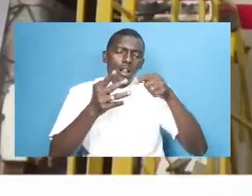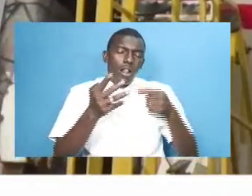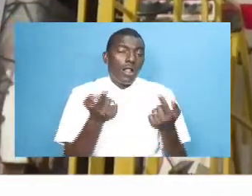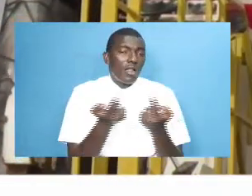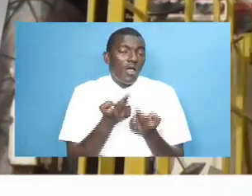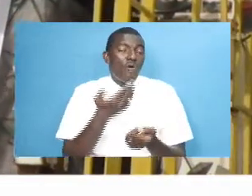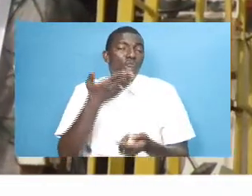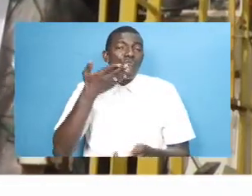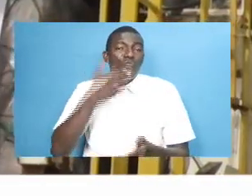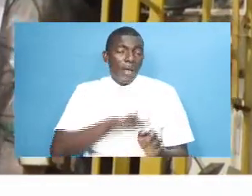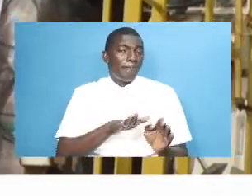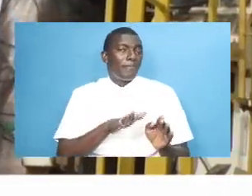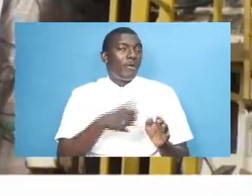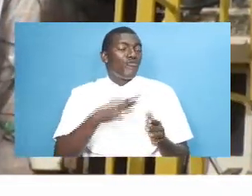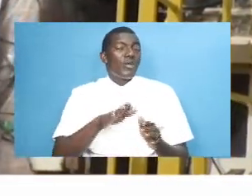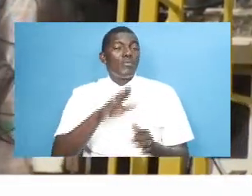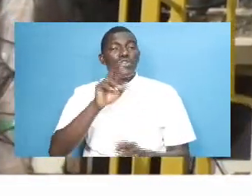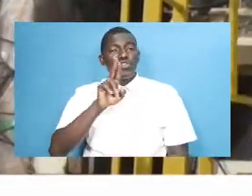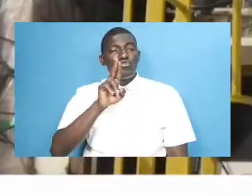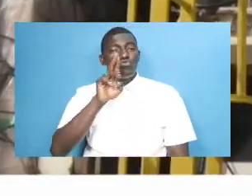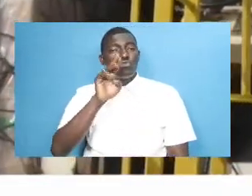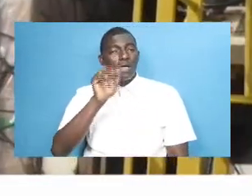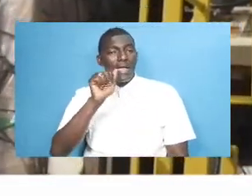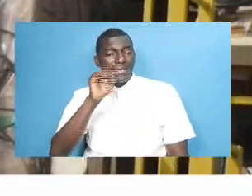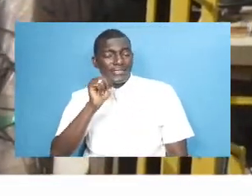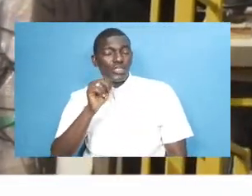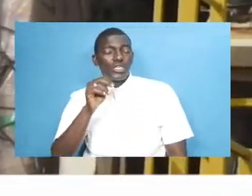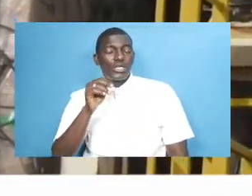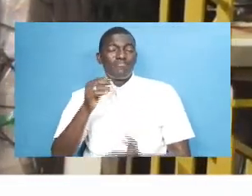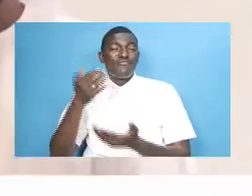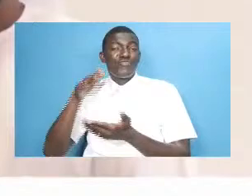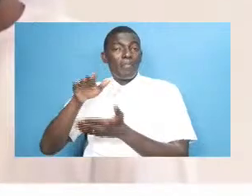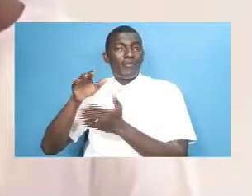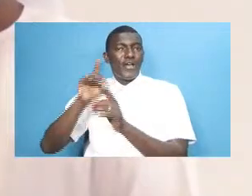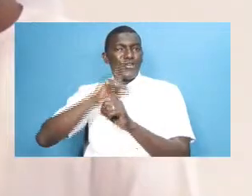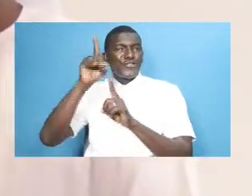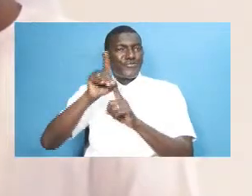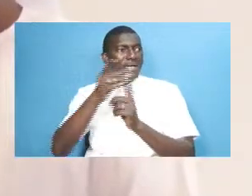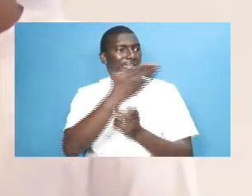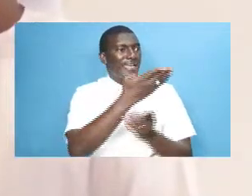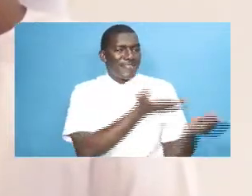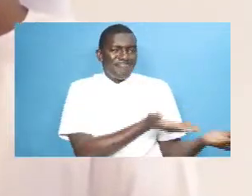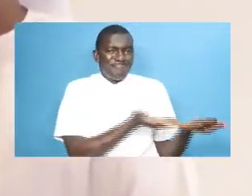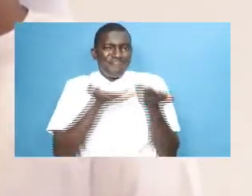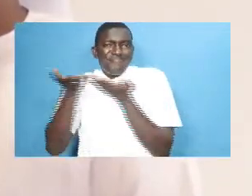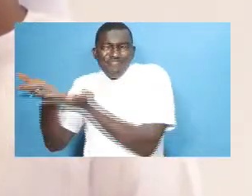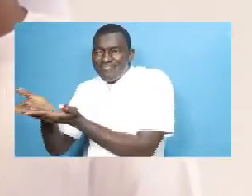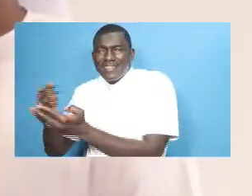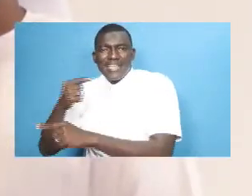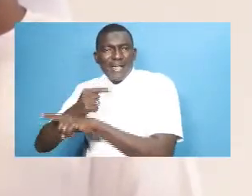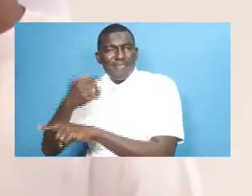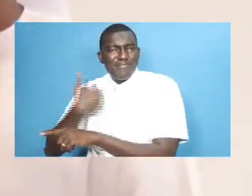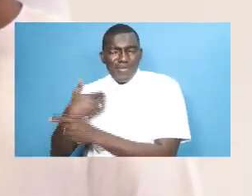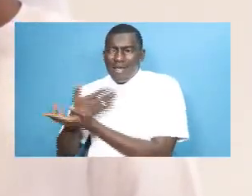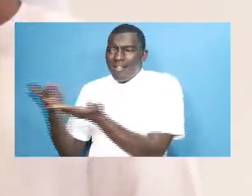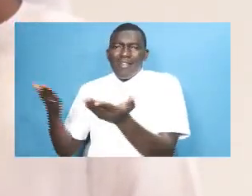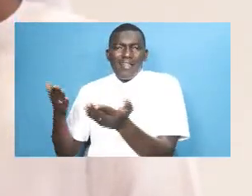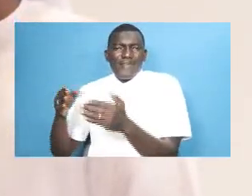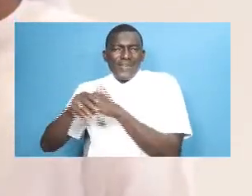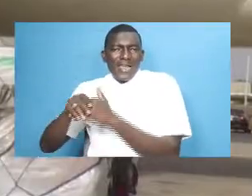is from United Arab Emirates to our friend and brother in Gambia. And we are very happy